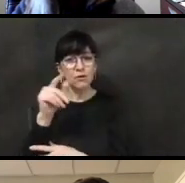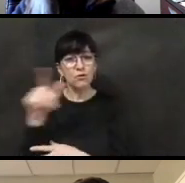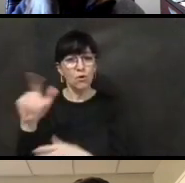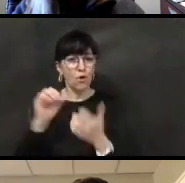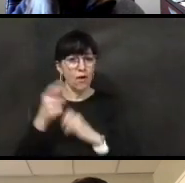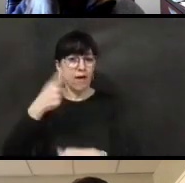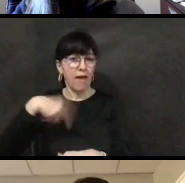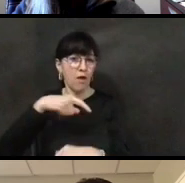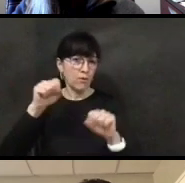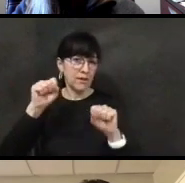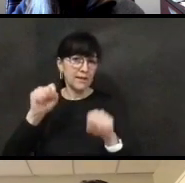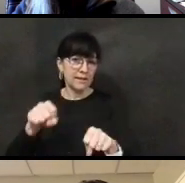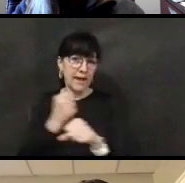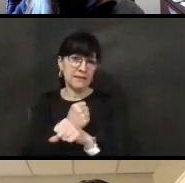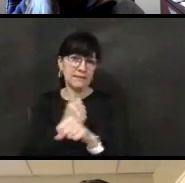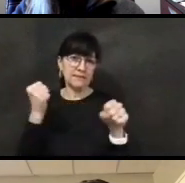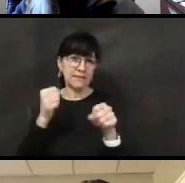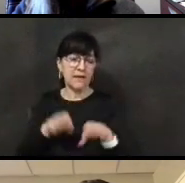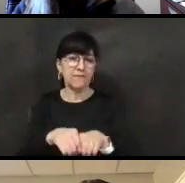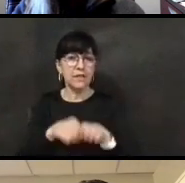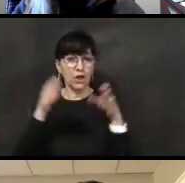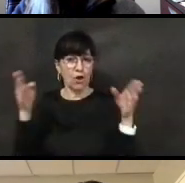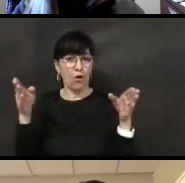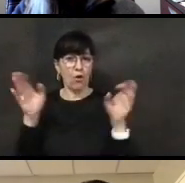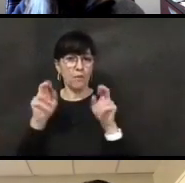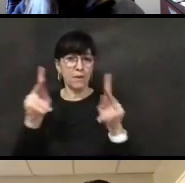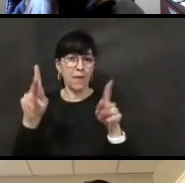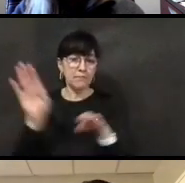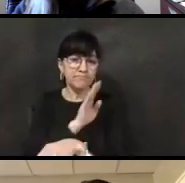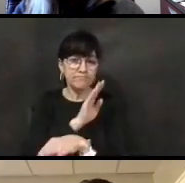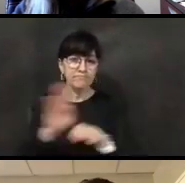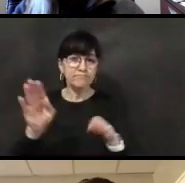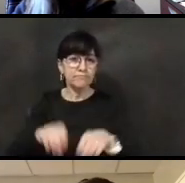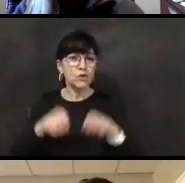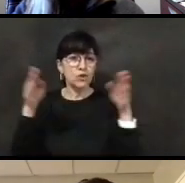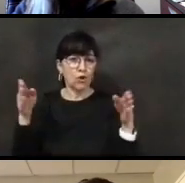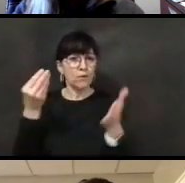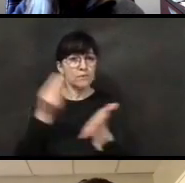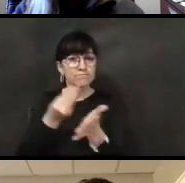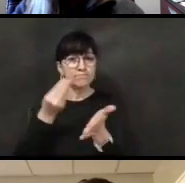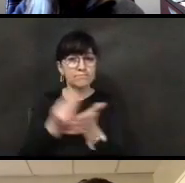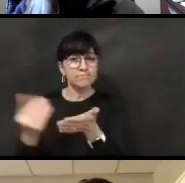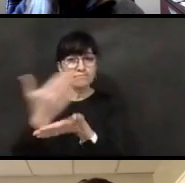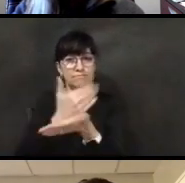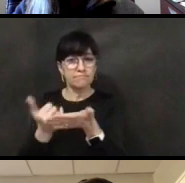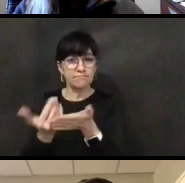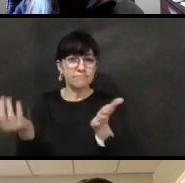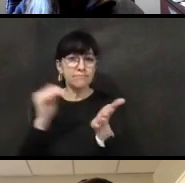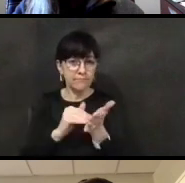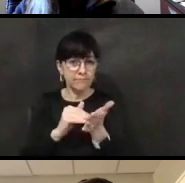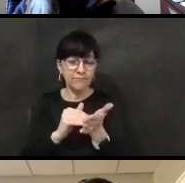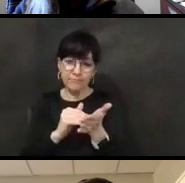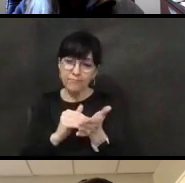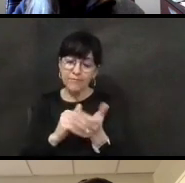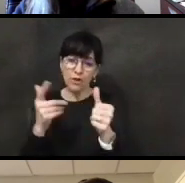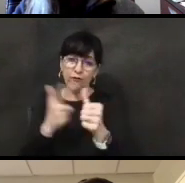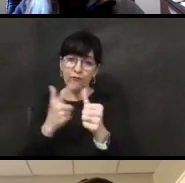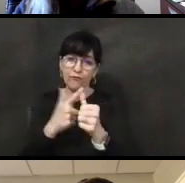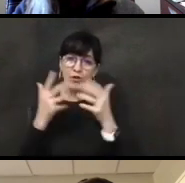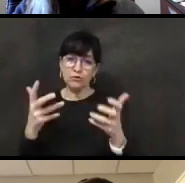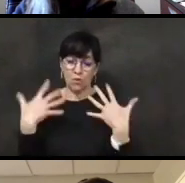can safely open Delaware's economy. As the governor has stated many times, we need to have a healthy community before we can have a